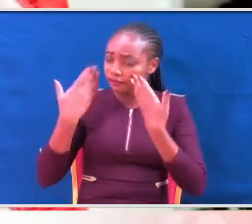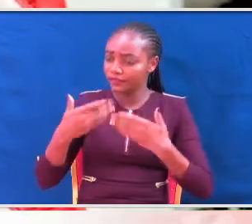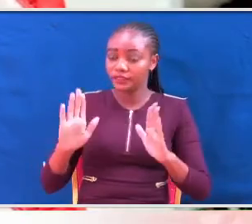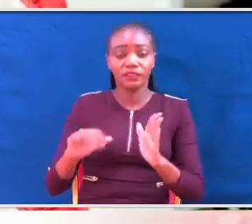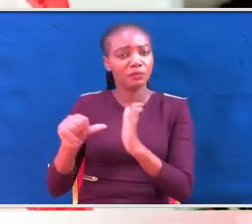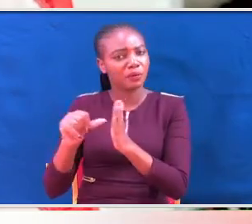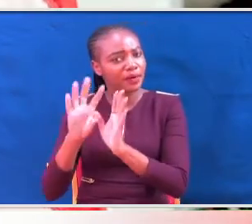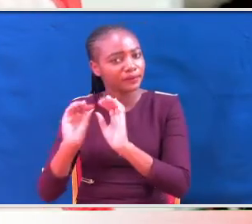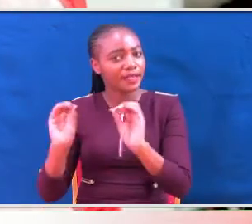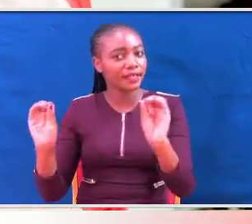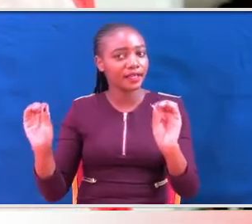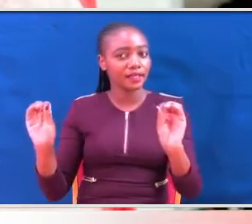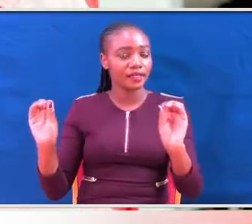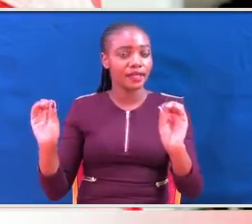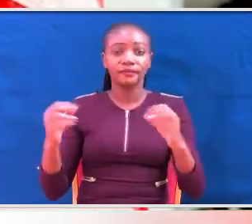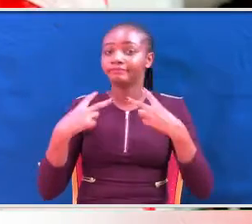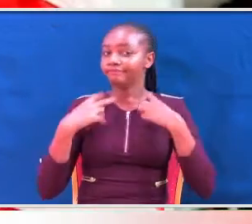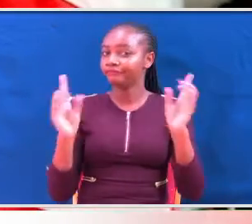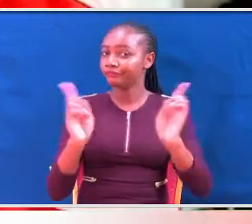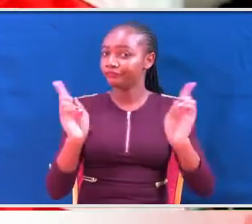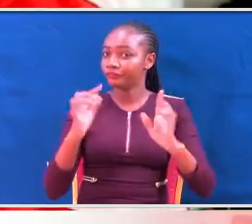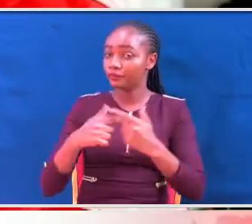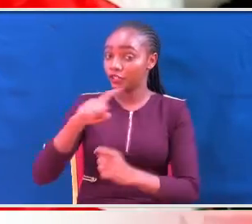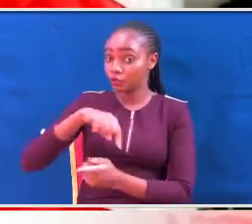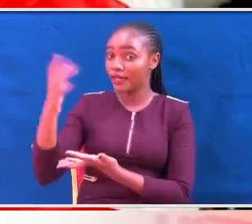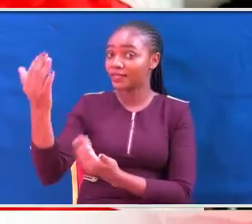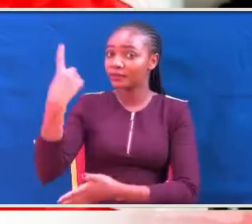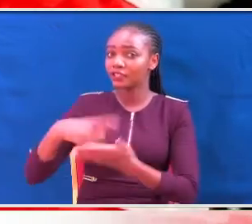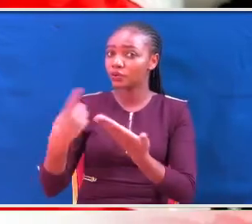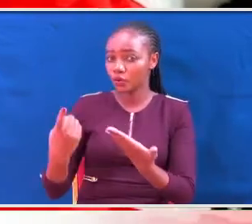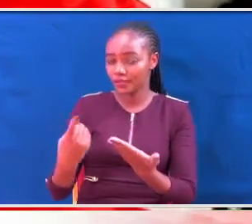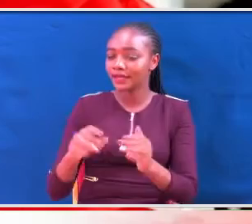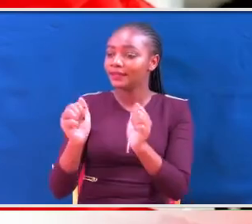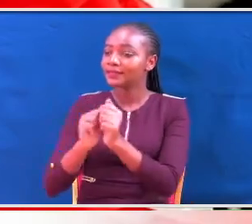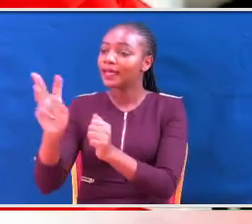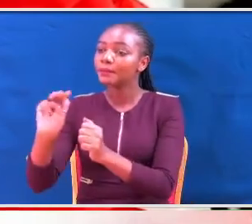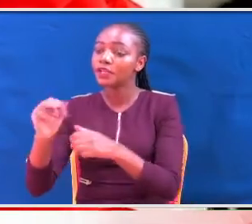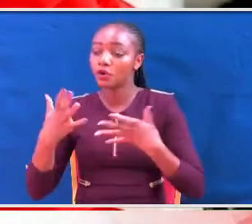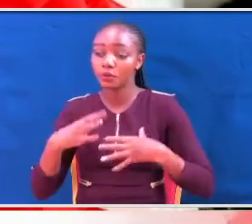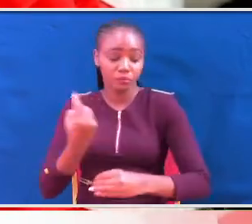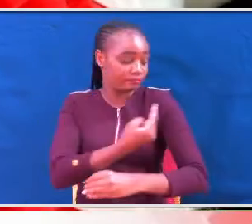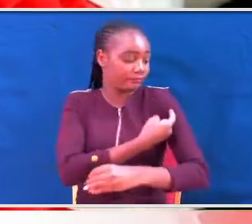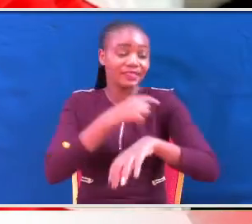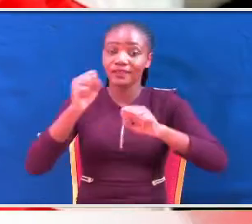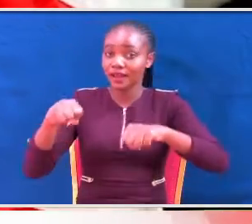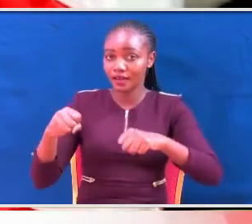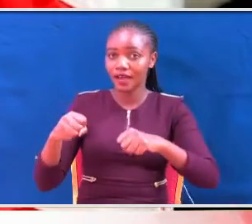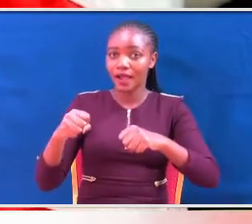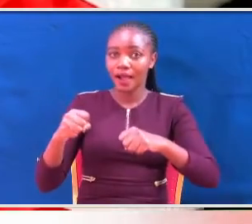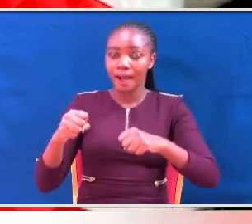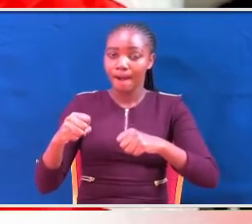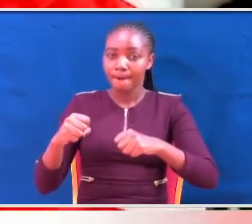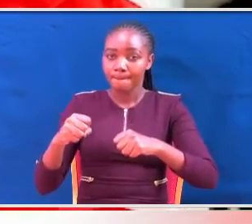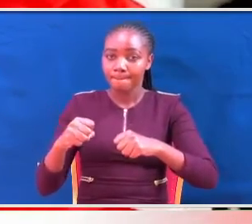problems or constraints, we expect to attain the 10 million target set by